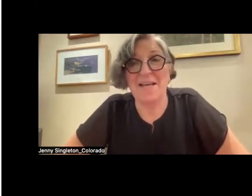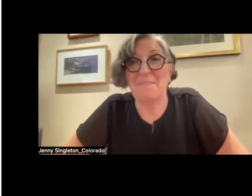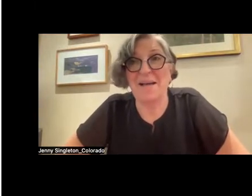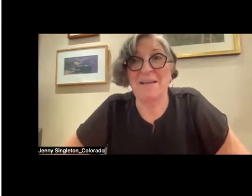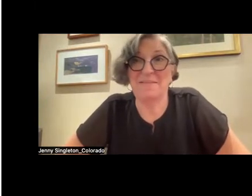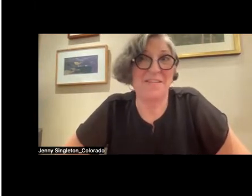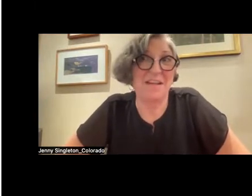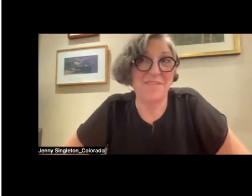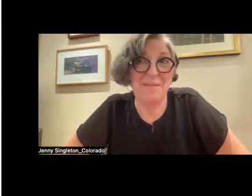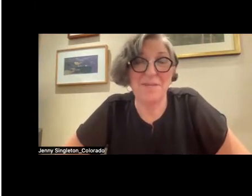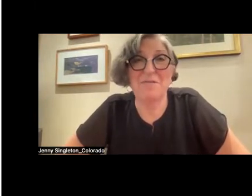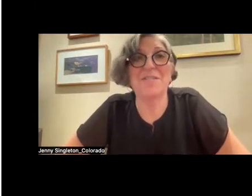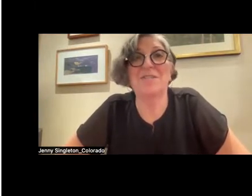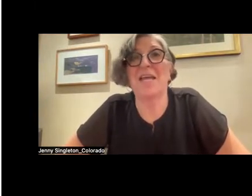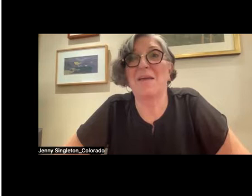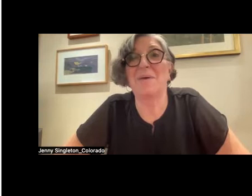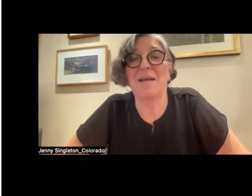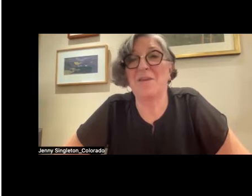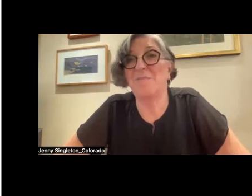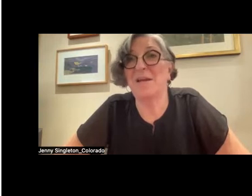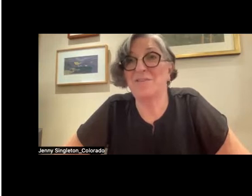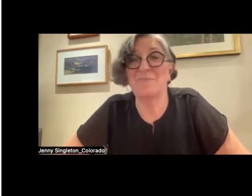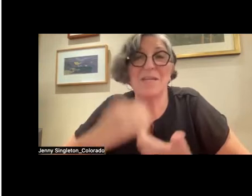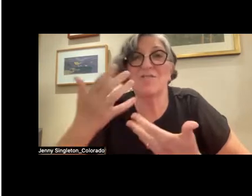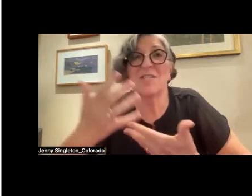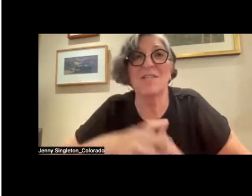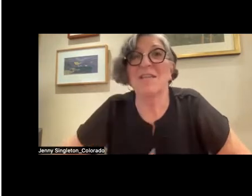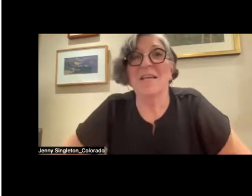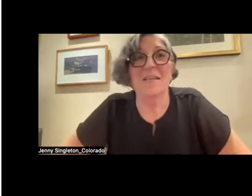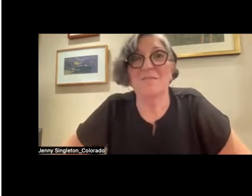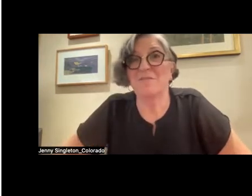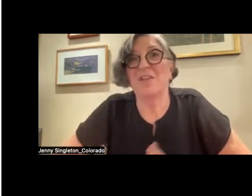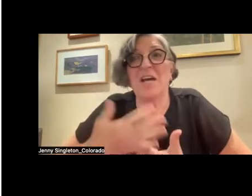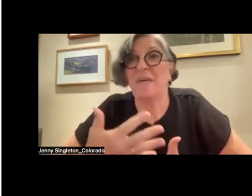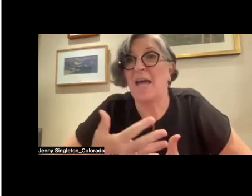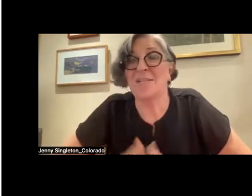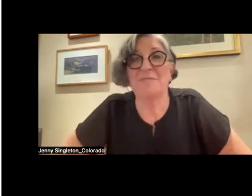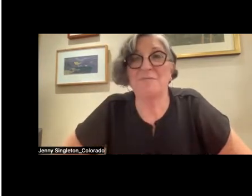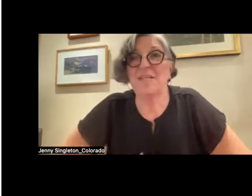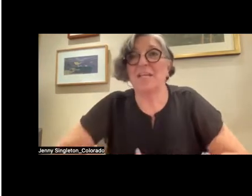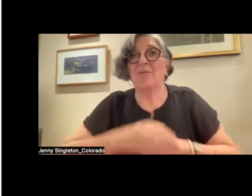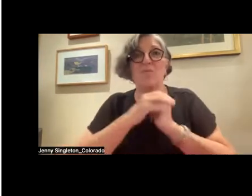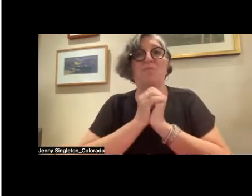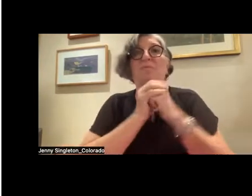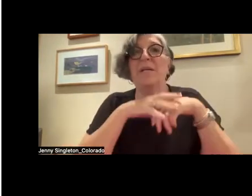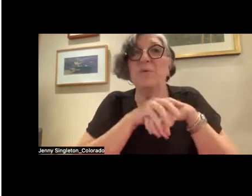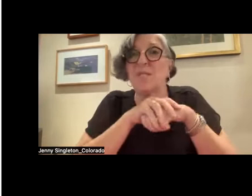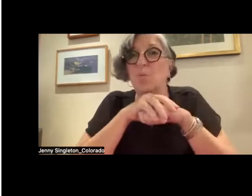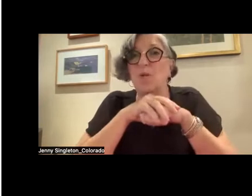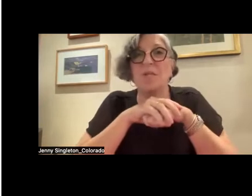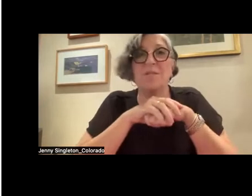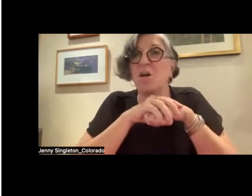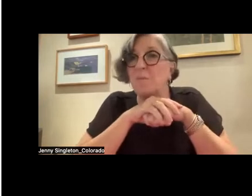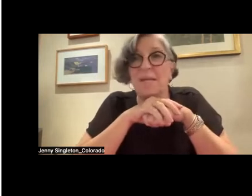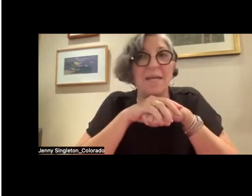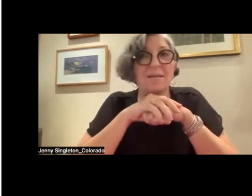that I did not have time to go into today, but I thought you might just be interested in, there's a lot of active sign language linguistic